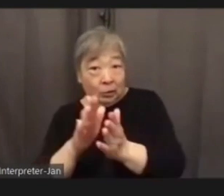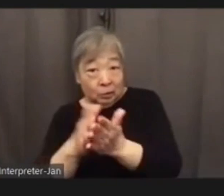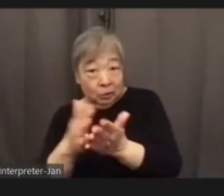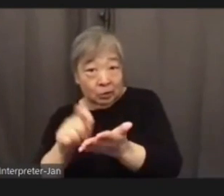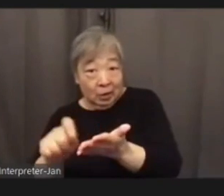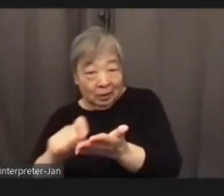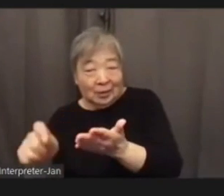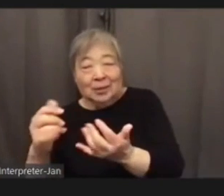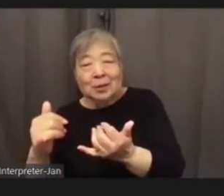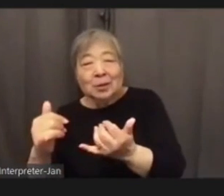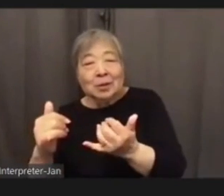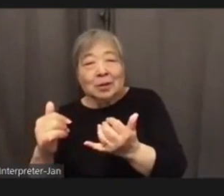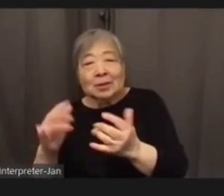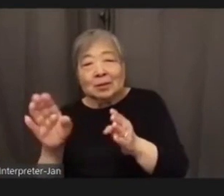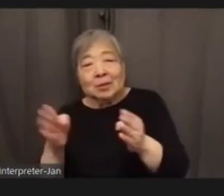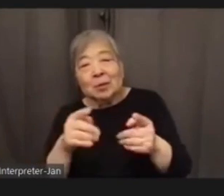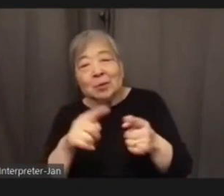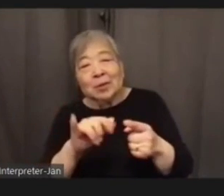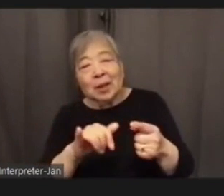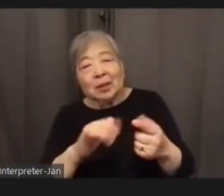turn to that song. And